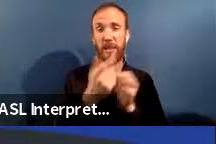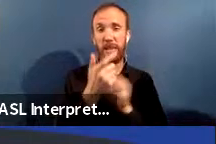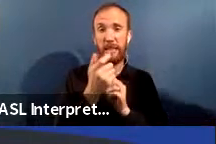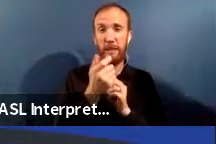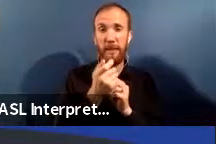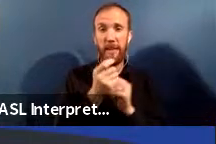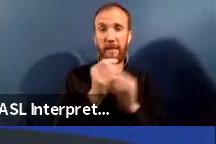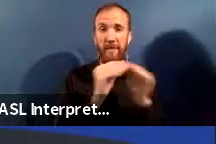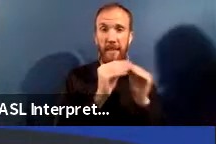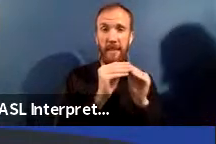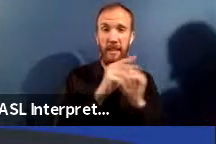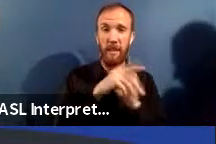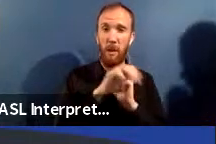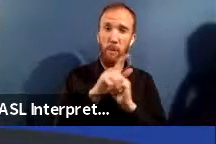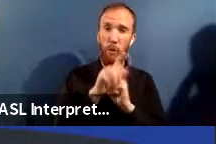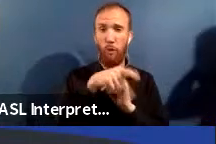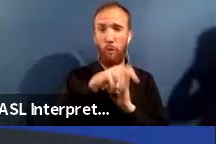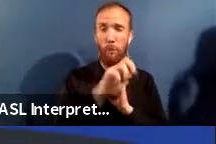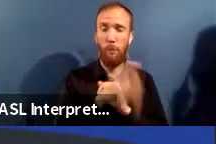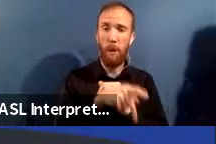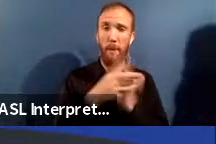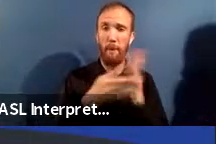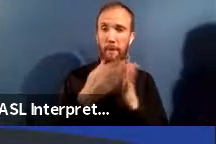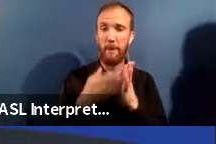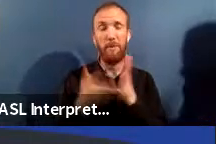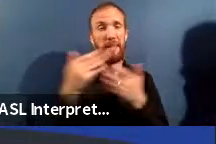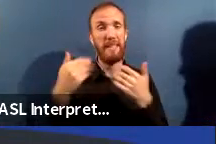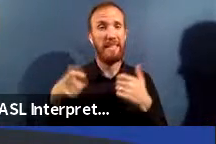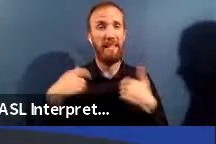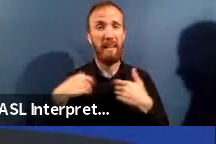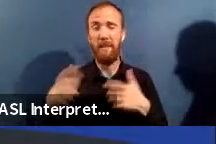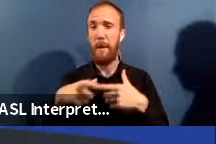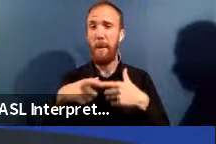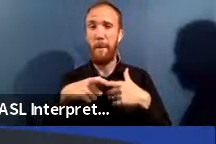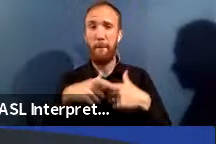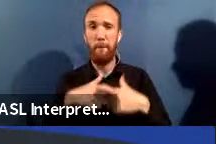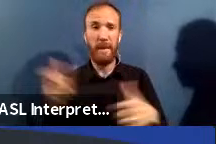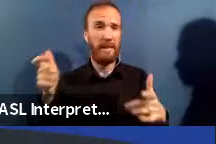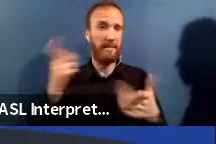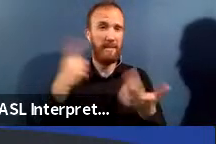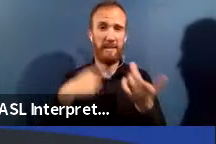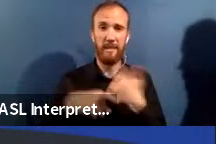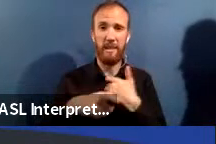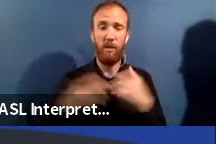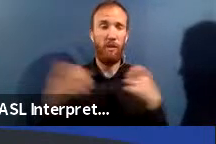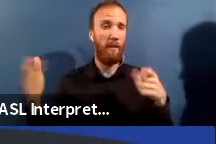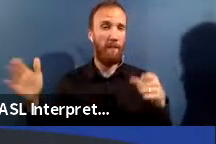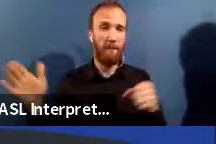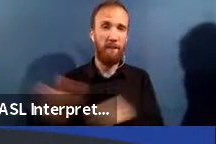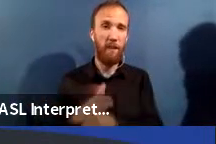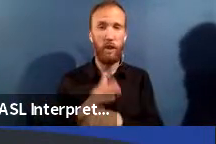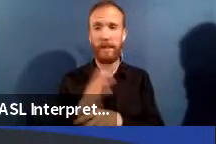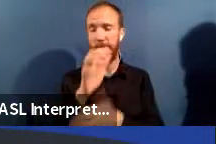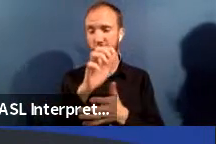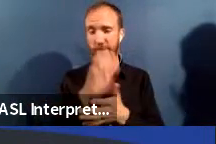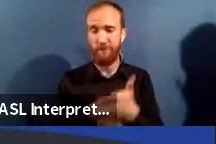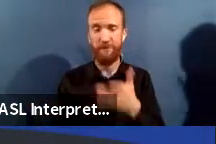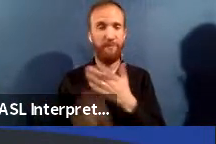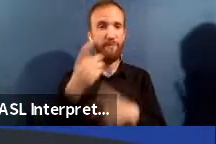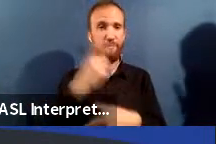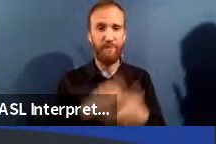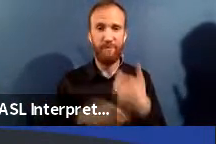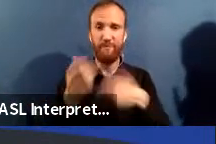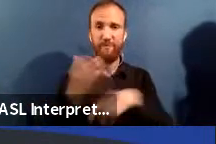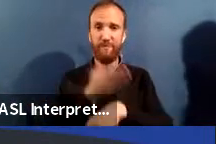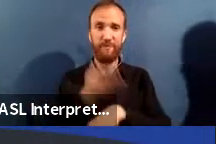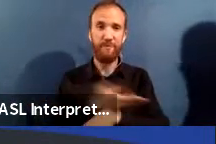pump, to requiring major renovation or full gut rehabs. These pools are used by CPS